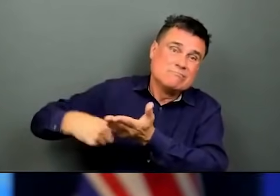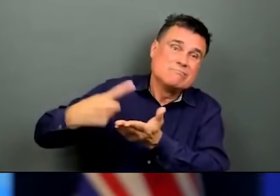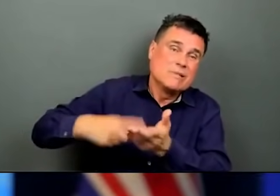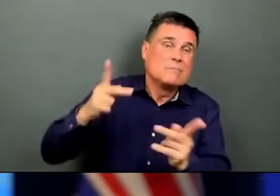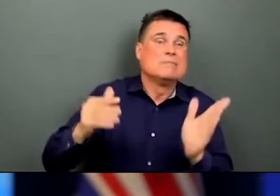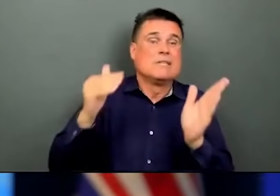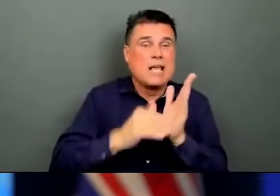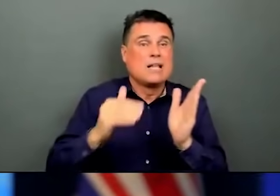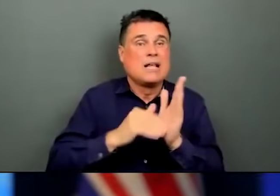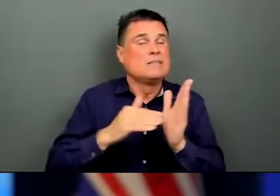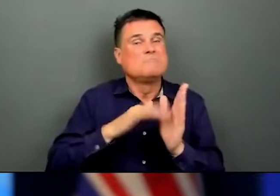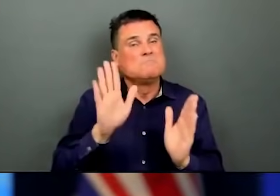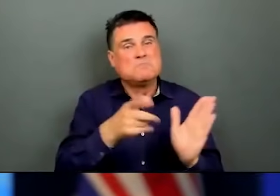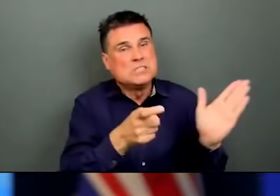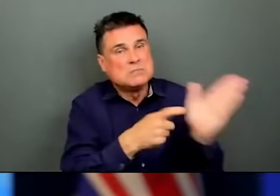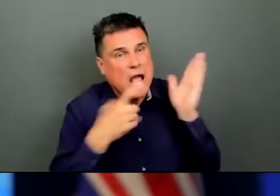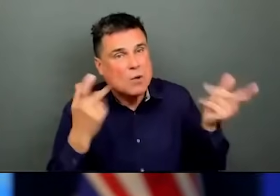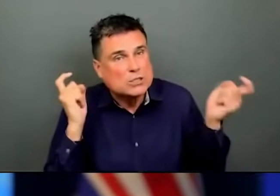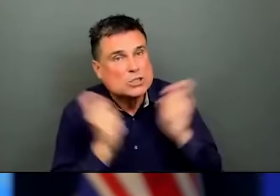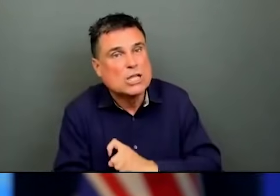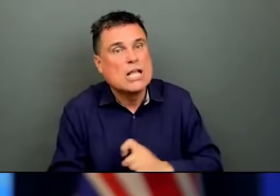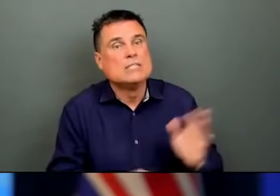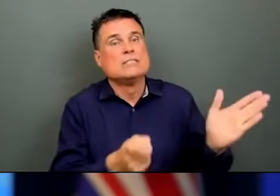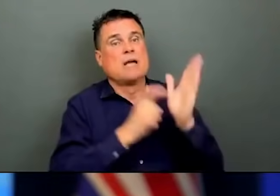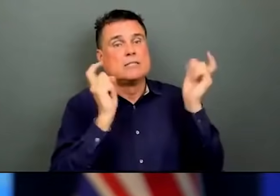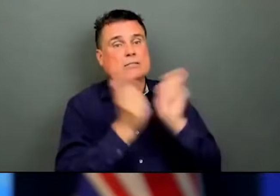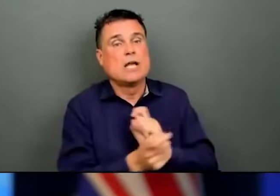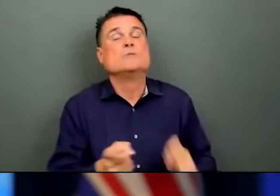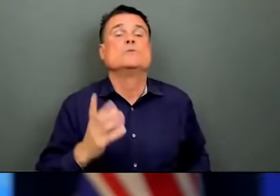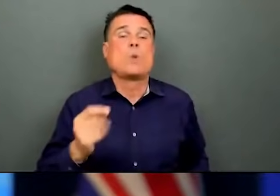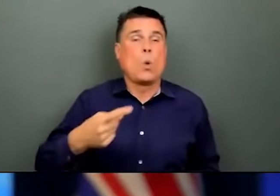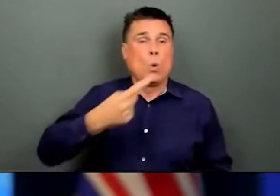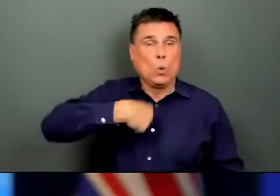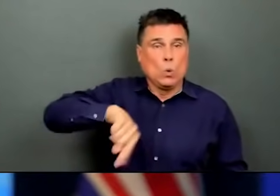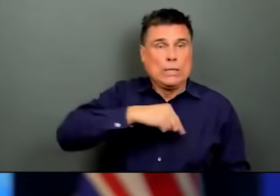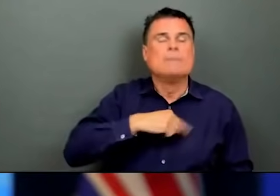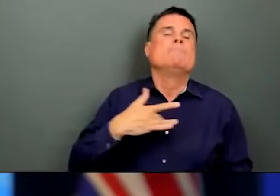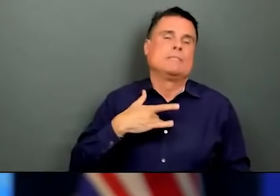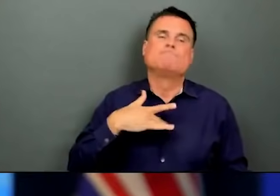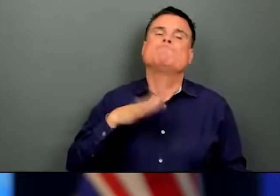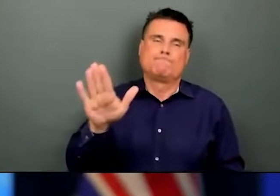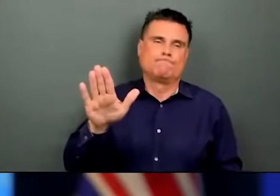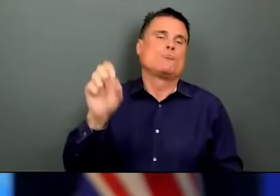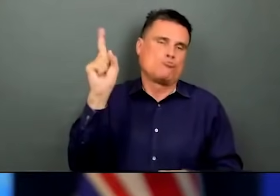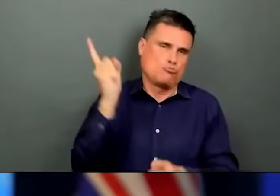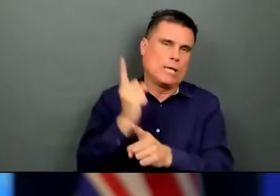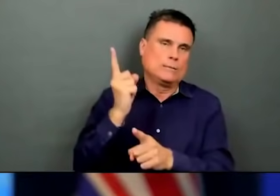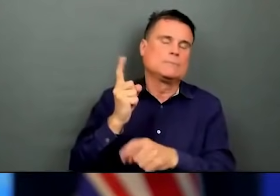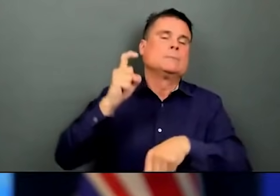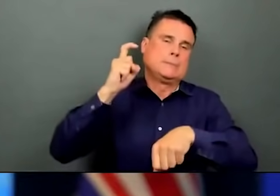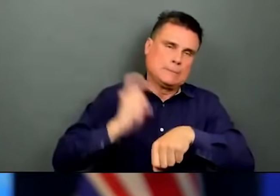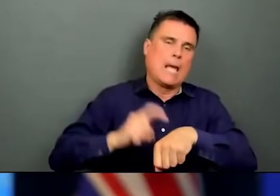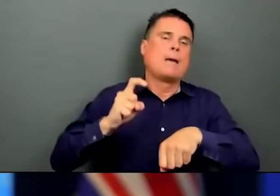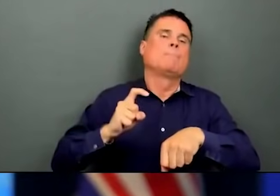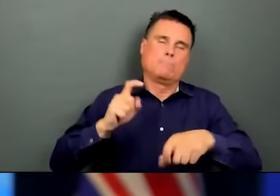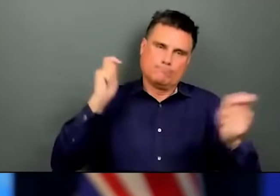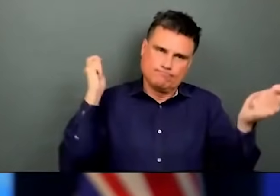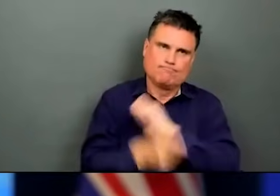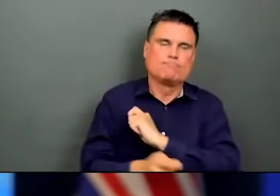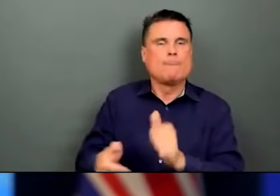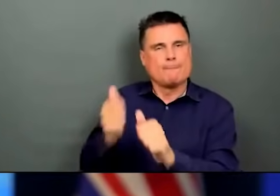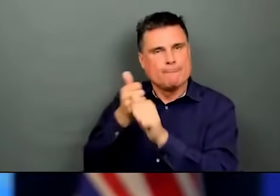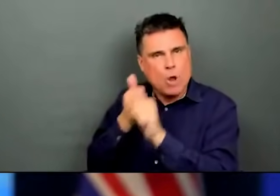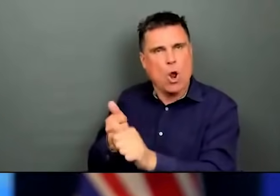delivering that change, but we can't do it overnight. Commissioner Merkel's been pretty clear on that. He did the report. I'll remind people that